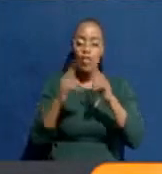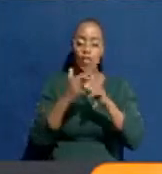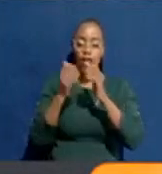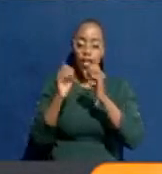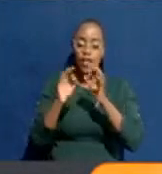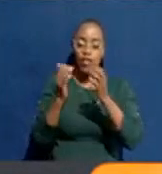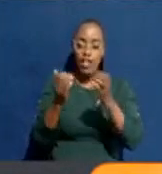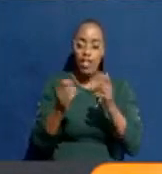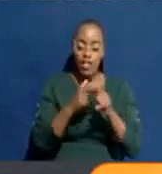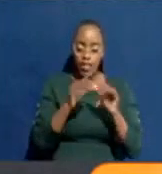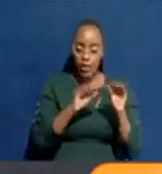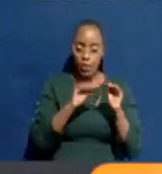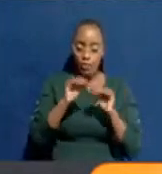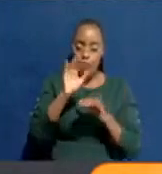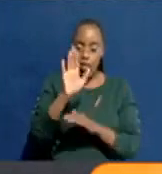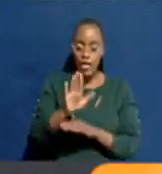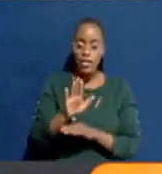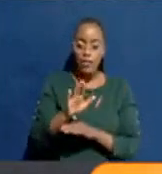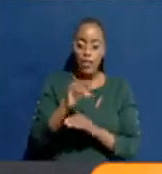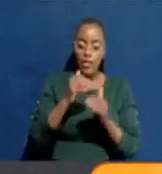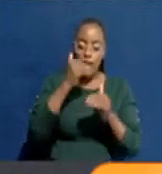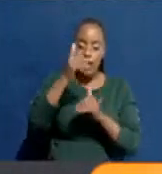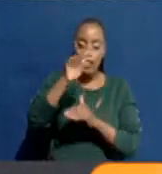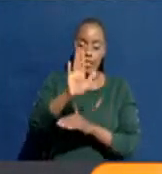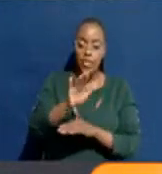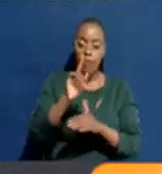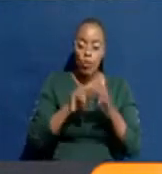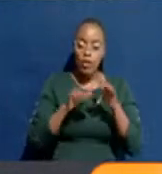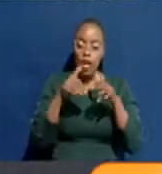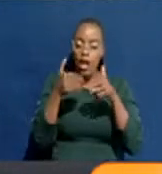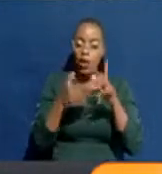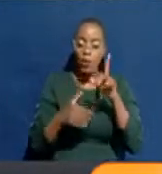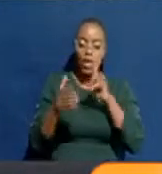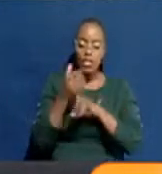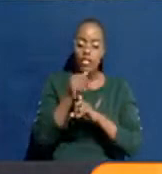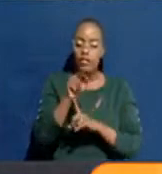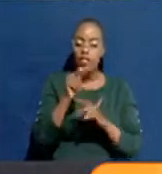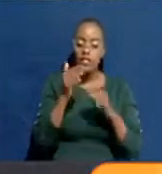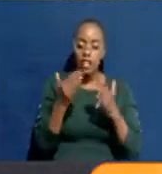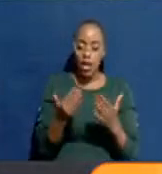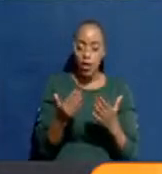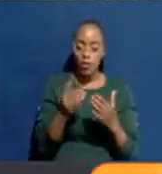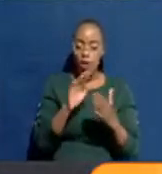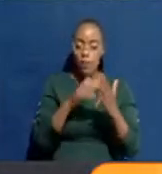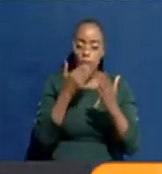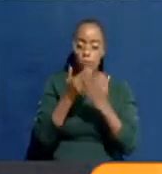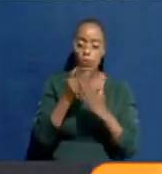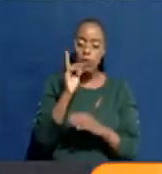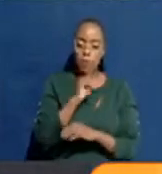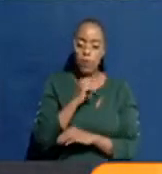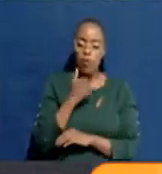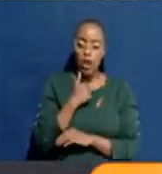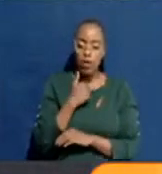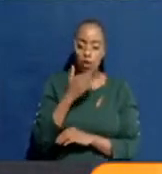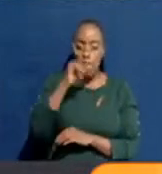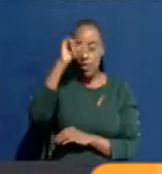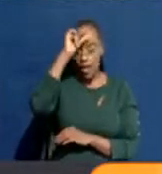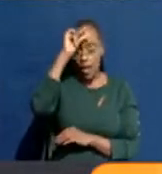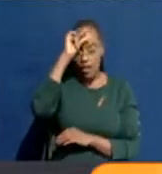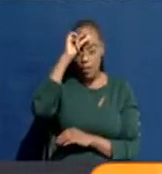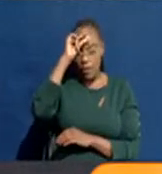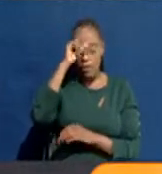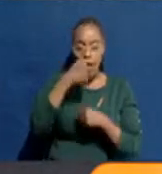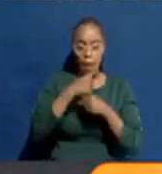it, let's go to the next step. The next step is, how do we achieve it? We made a proposal, or the government made a